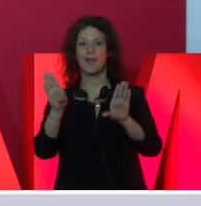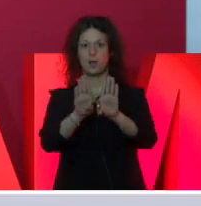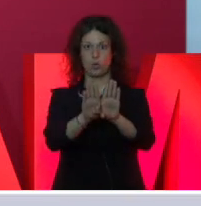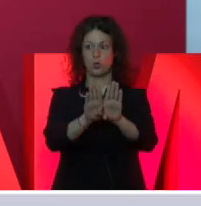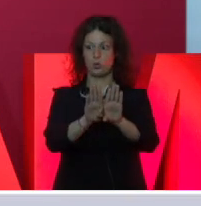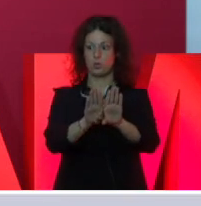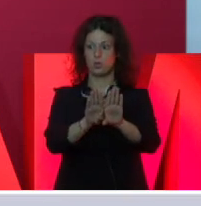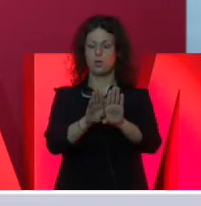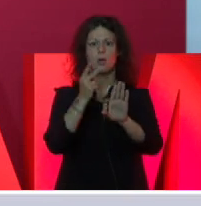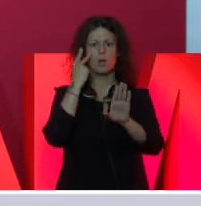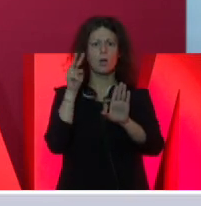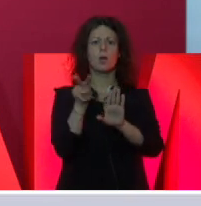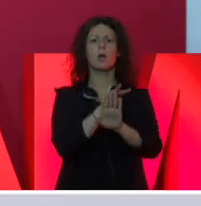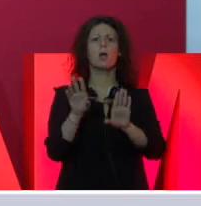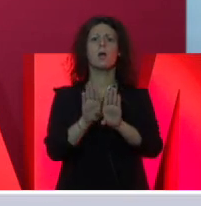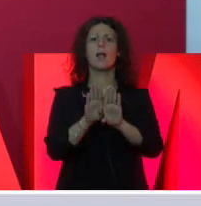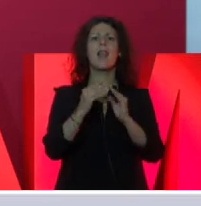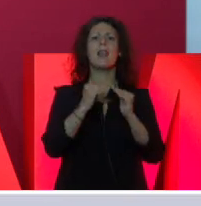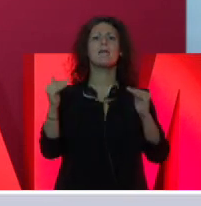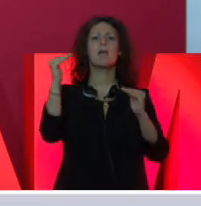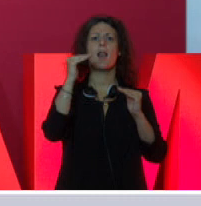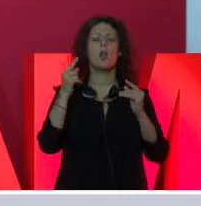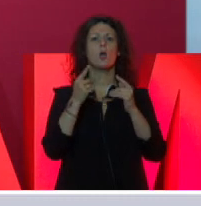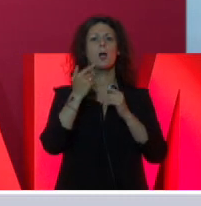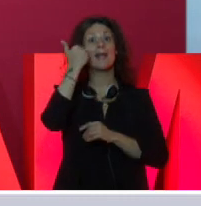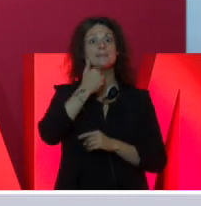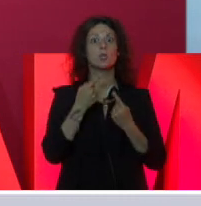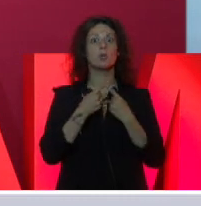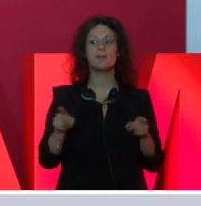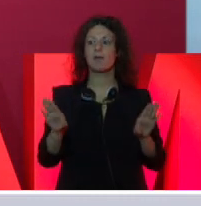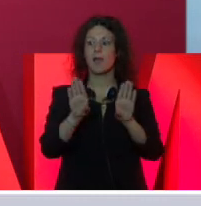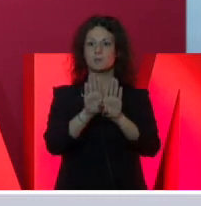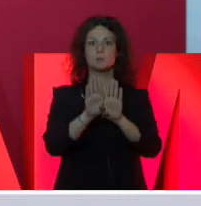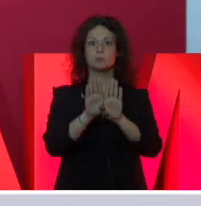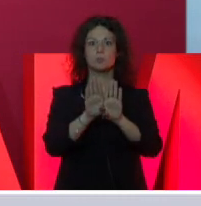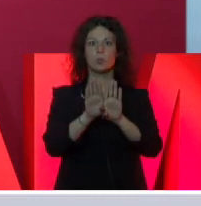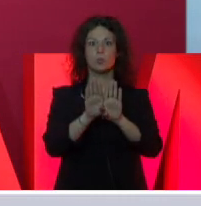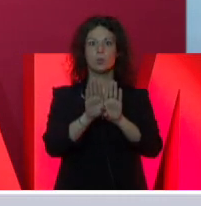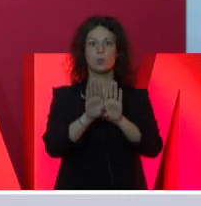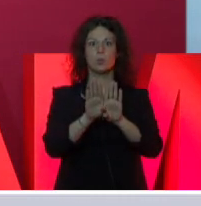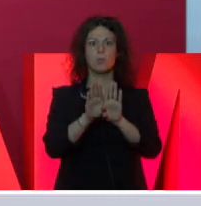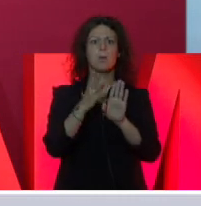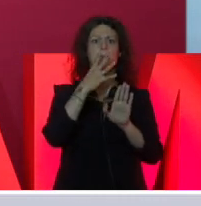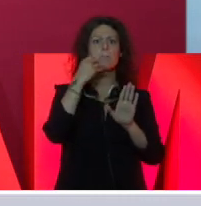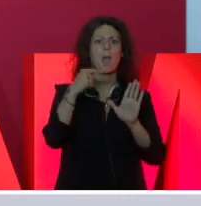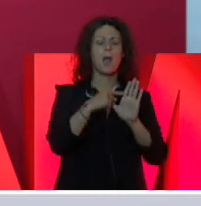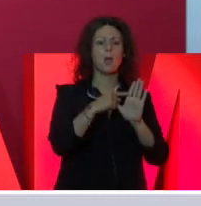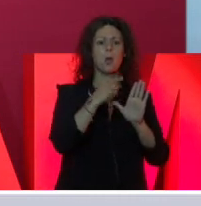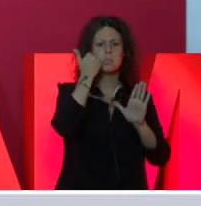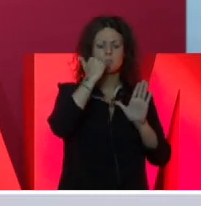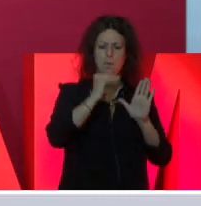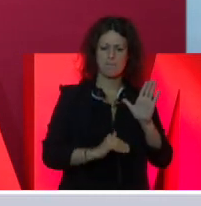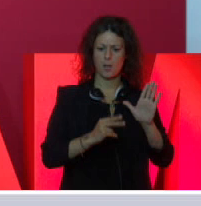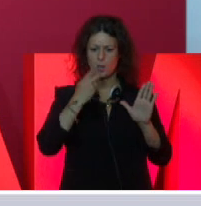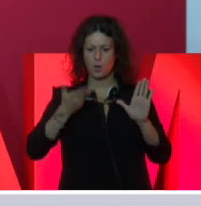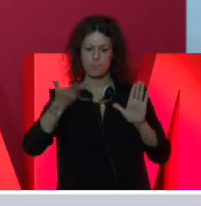comparable situations, they obtain two very different low-risk values. And in the end, they